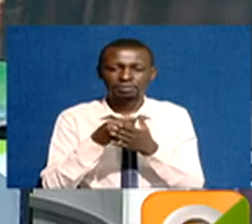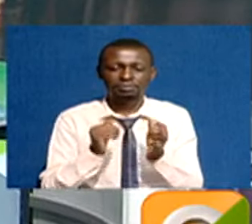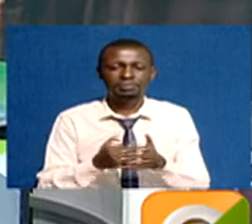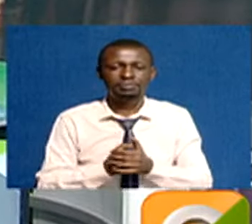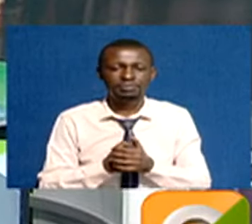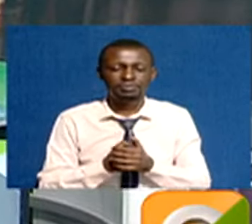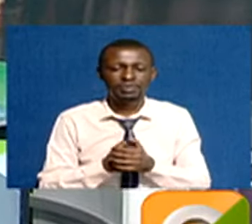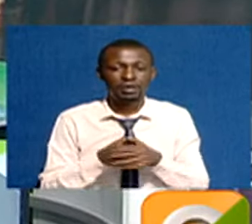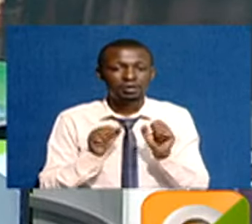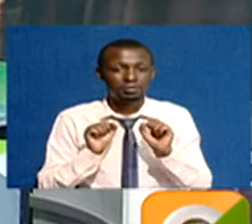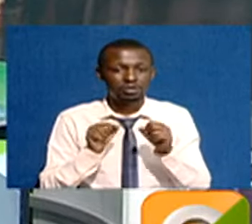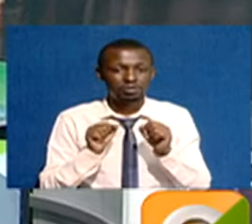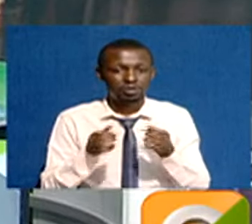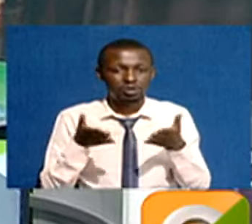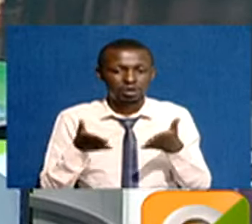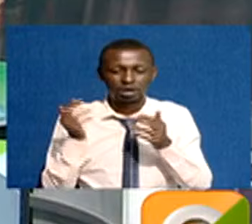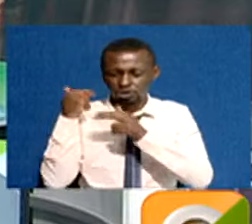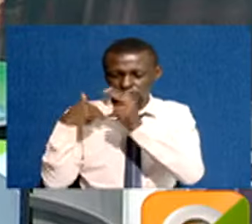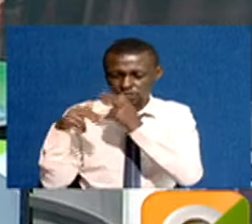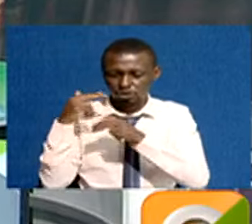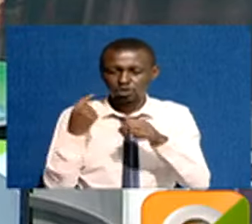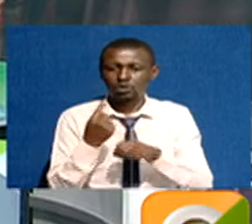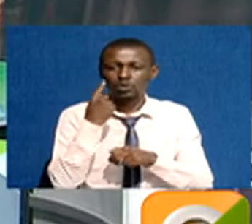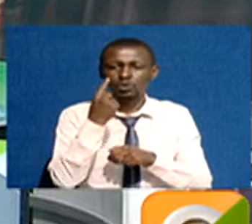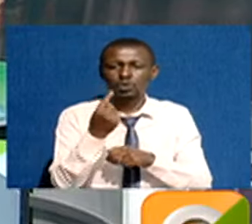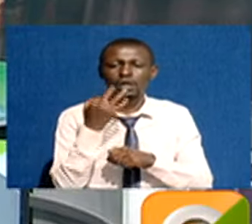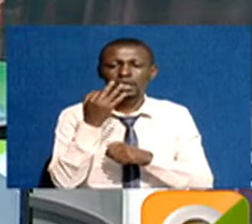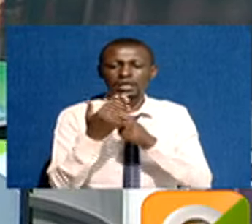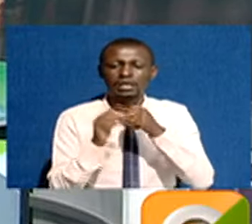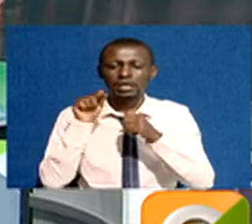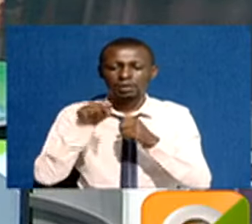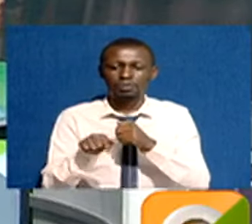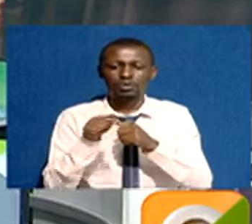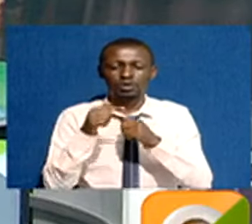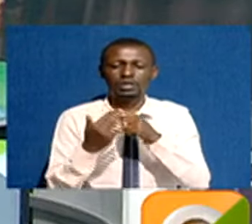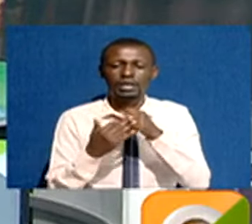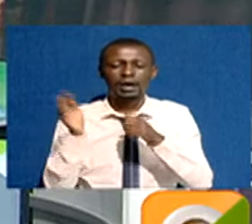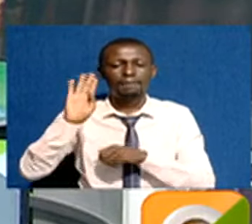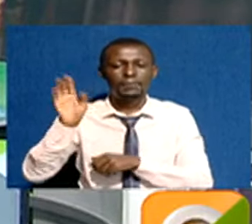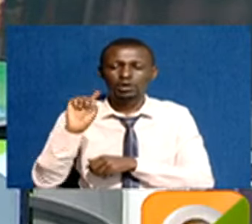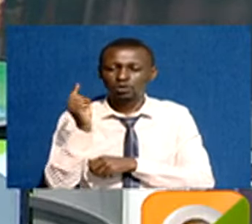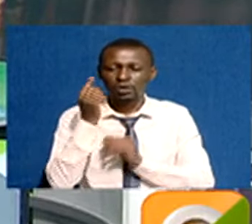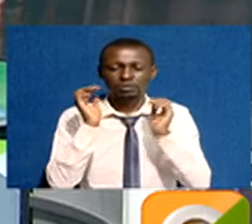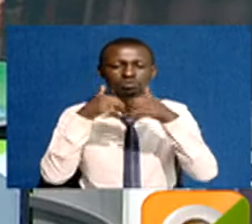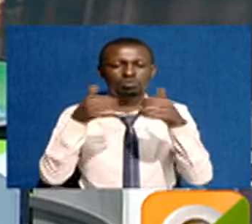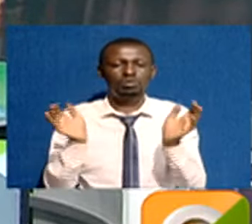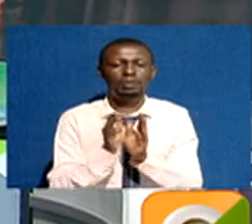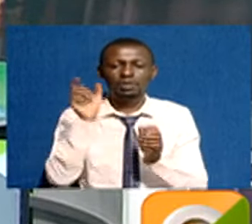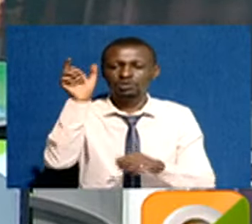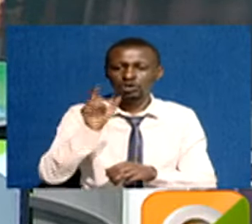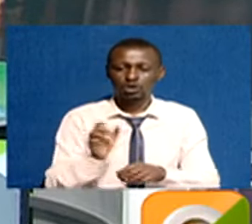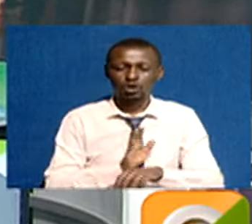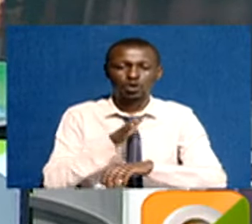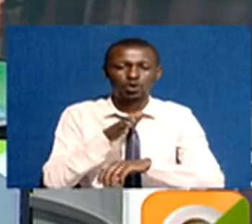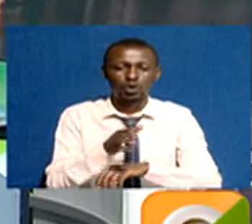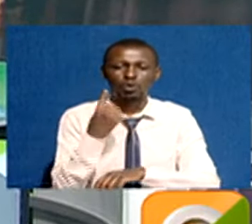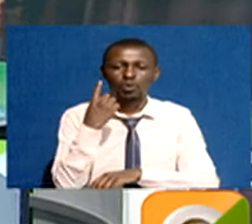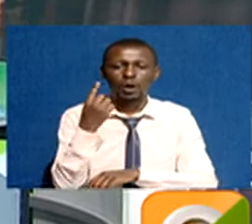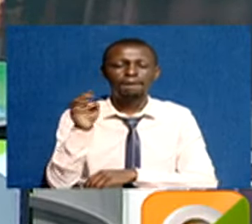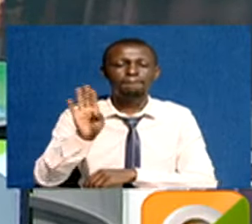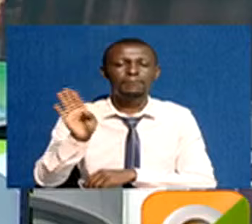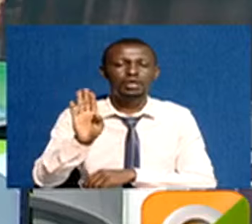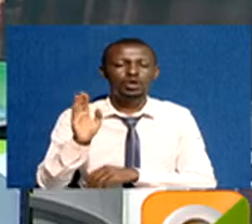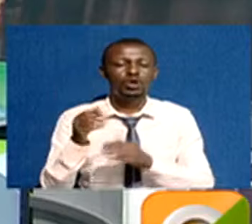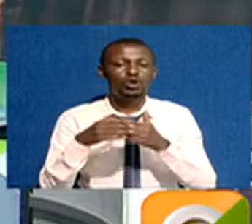to stand at 139.9 billion shillings, making it the first company in the region to cross the $1 billion mark